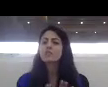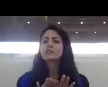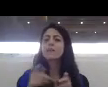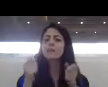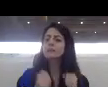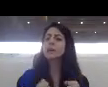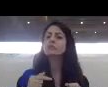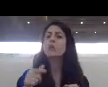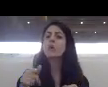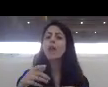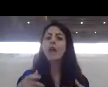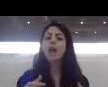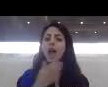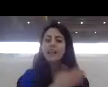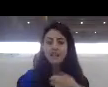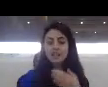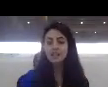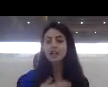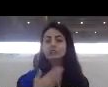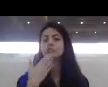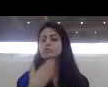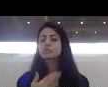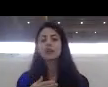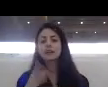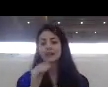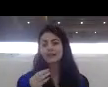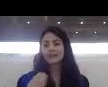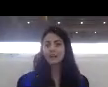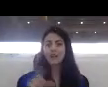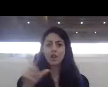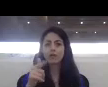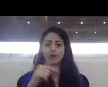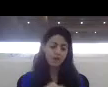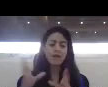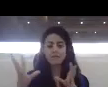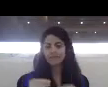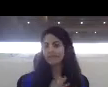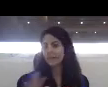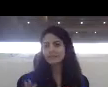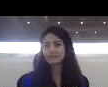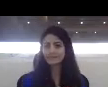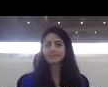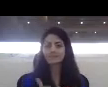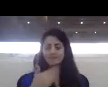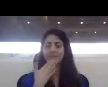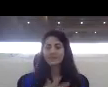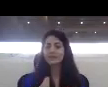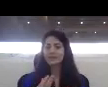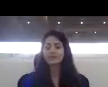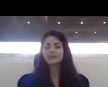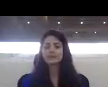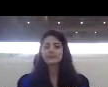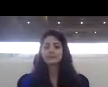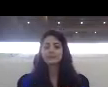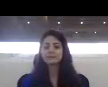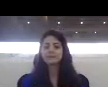positions, yes, of the positions that OPDs have taken regarding the matter of social protection in Lebanon and